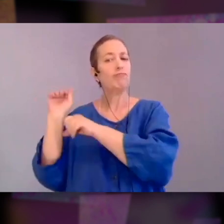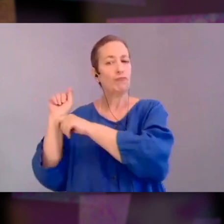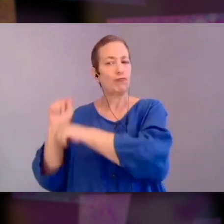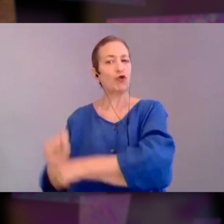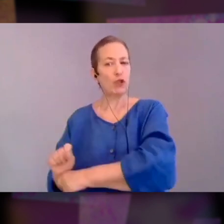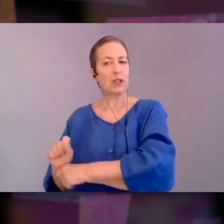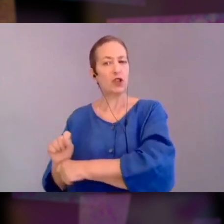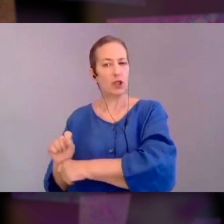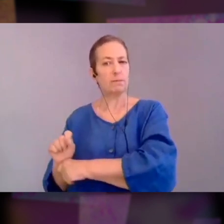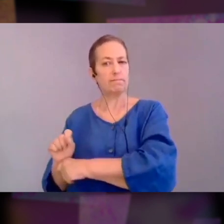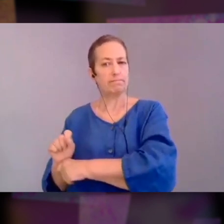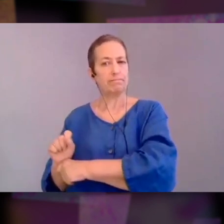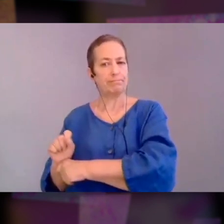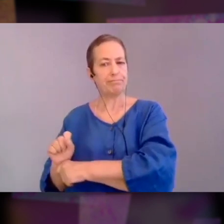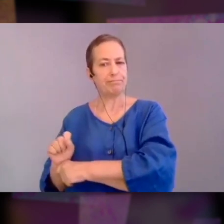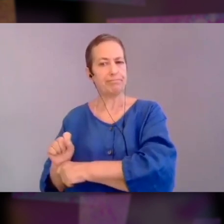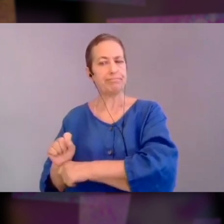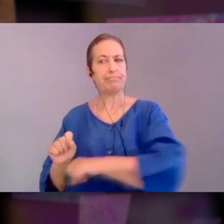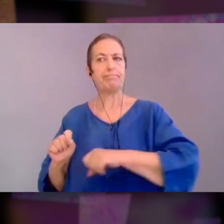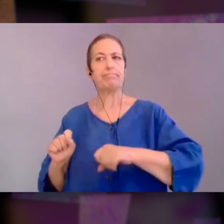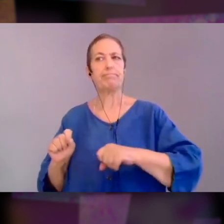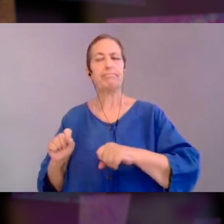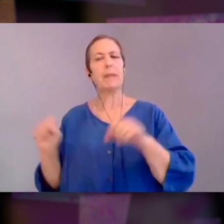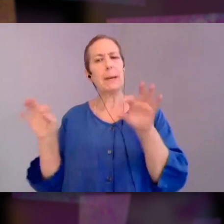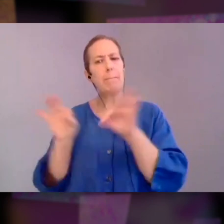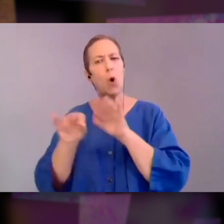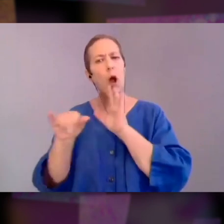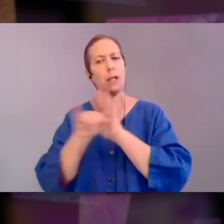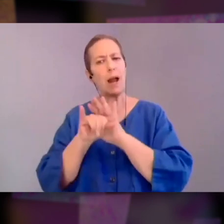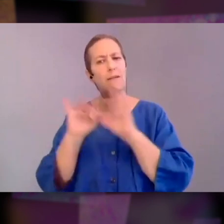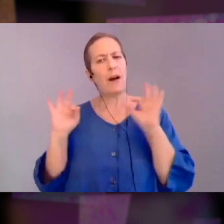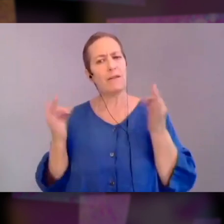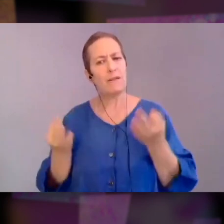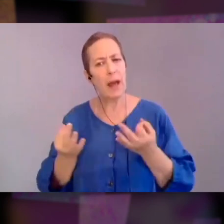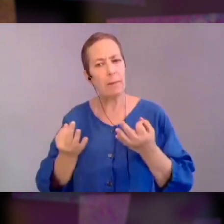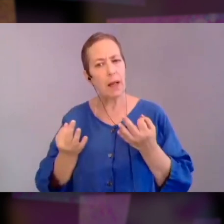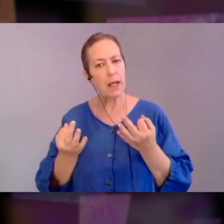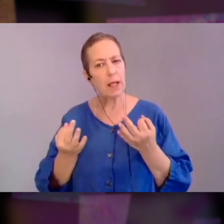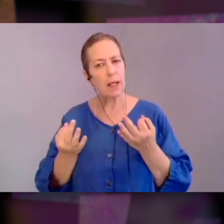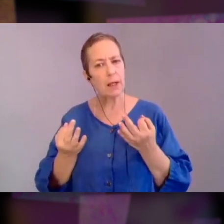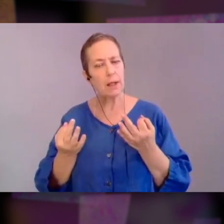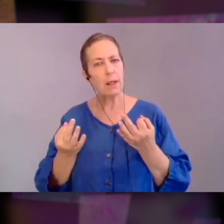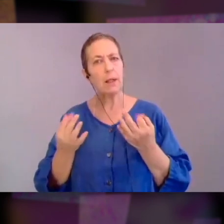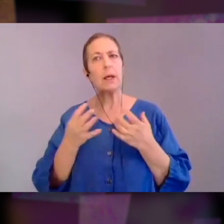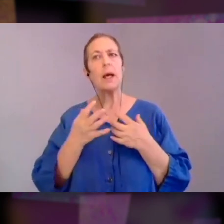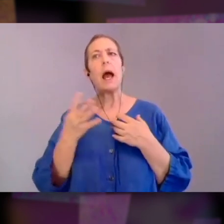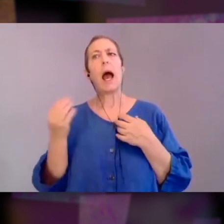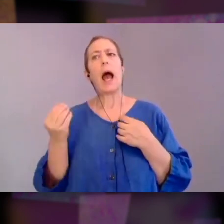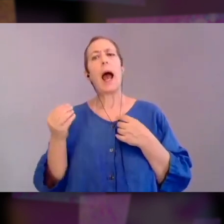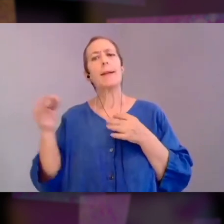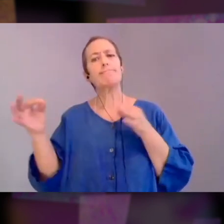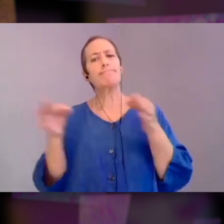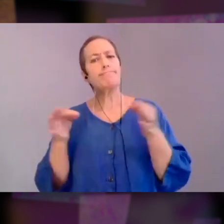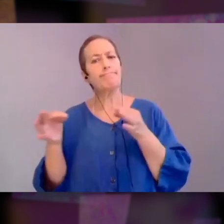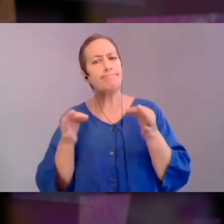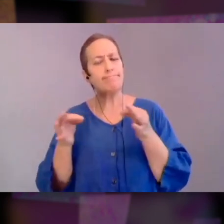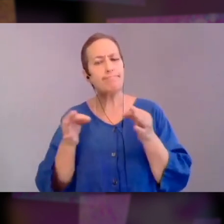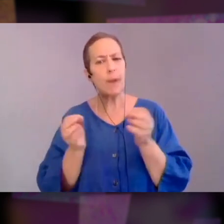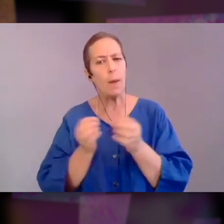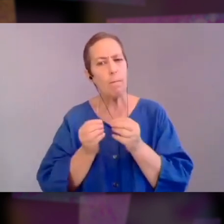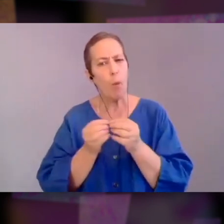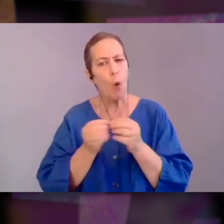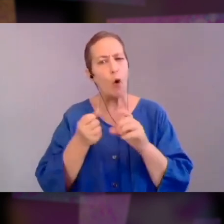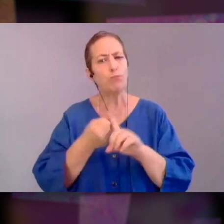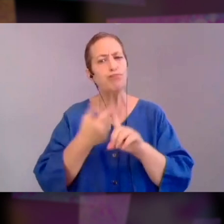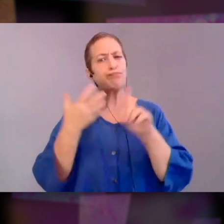identify myself by way of my family, that I further identify myself to provide context to those of you attending this gathering,